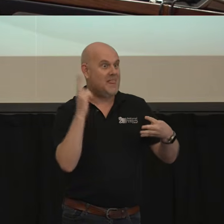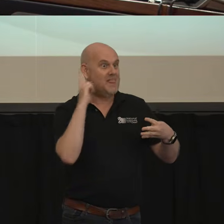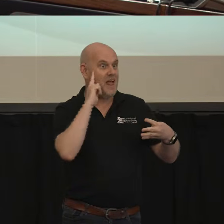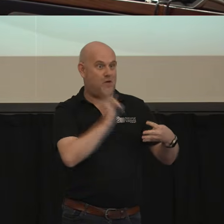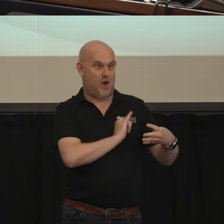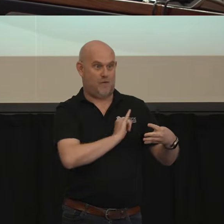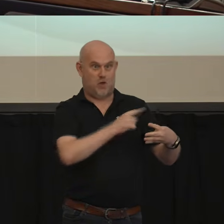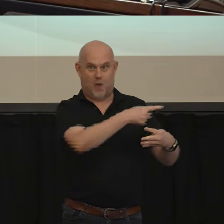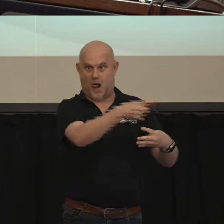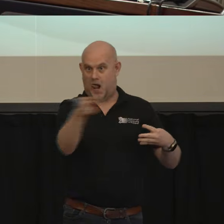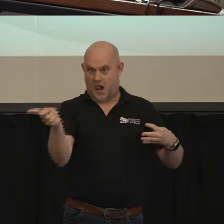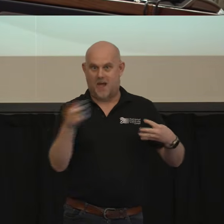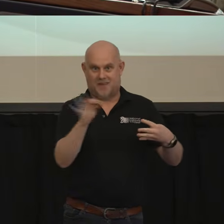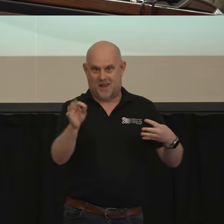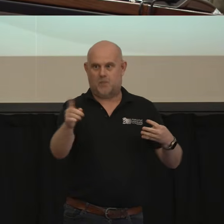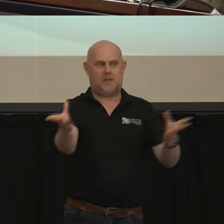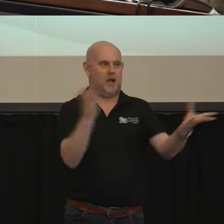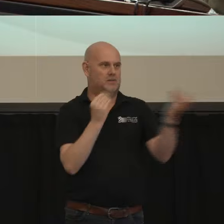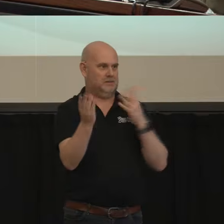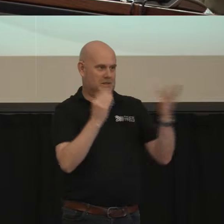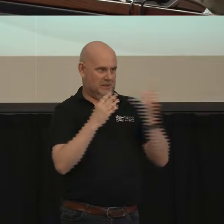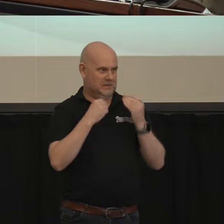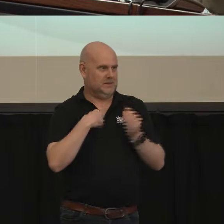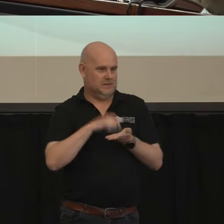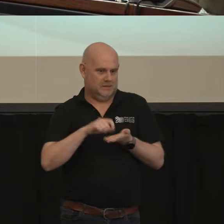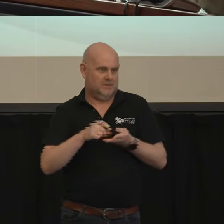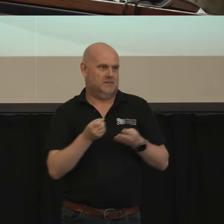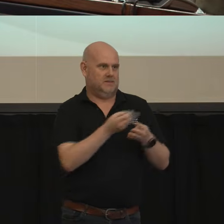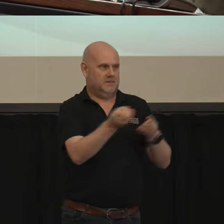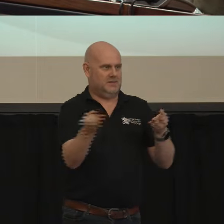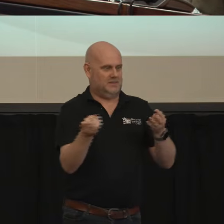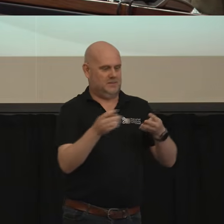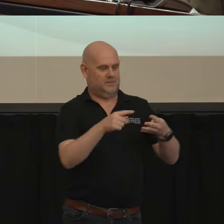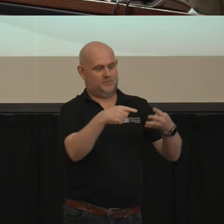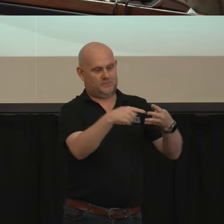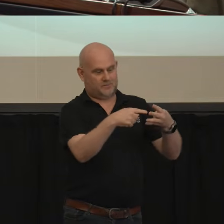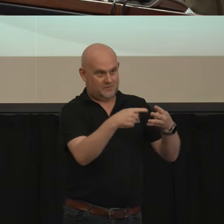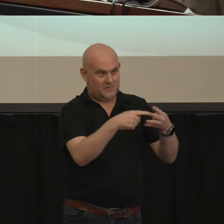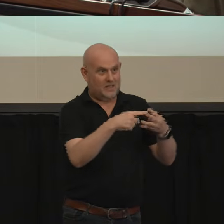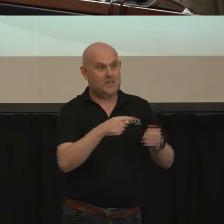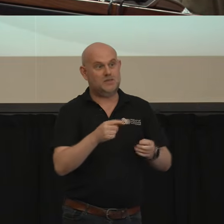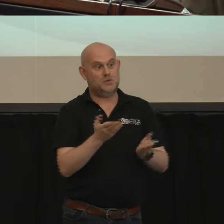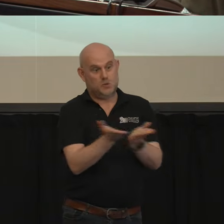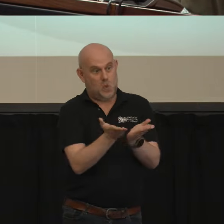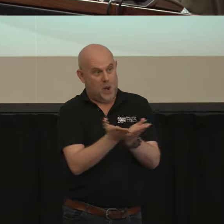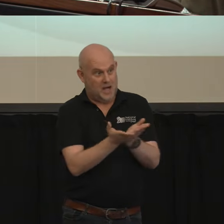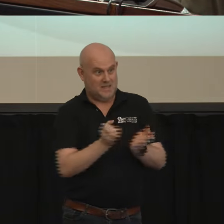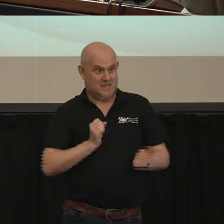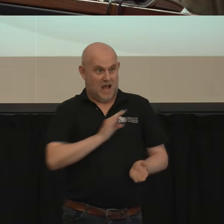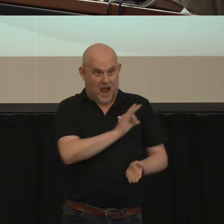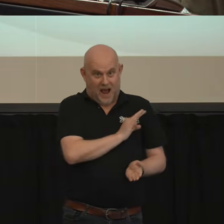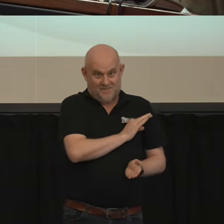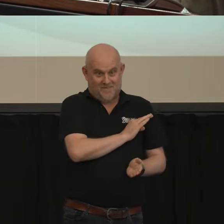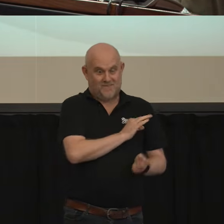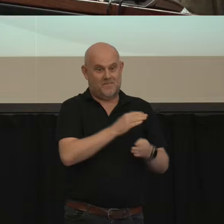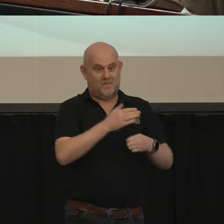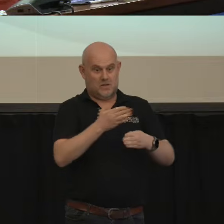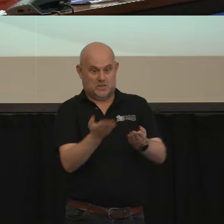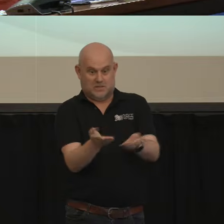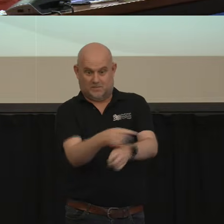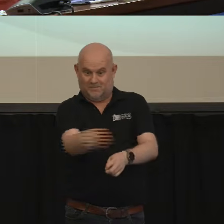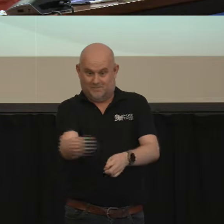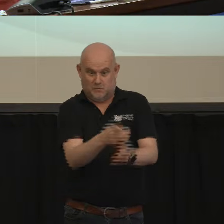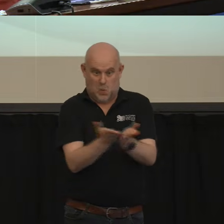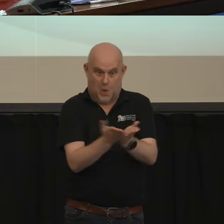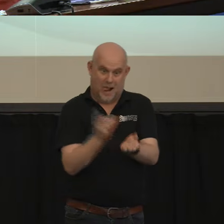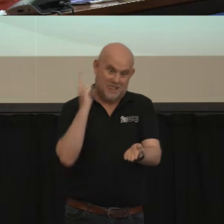for deaf individuals, so you can just make contact with us and we can subscribe you. Also,